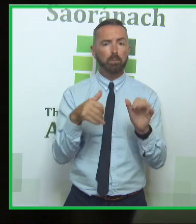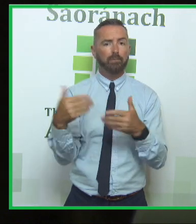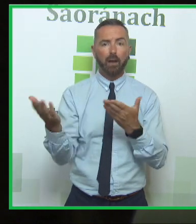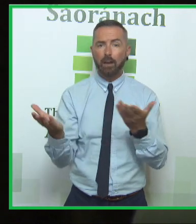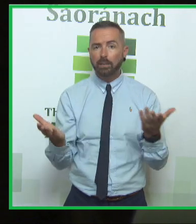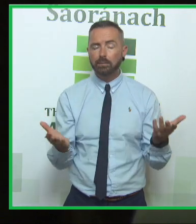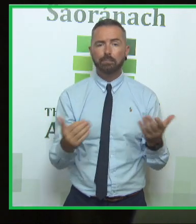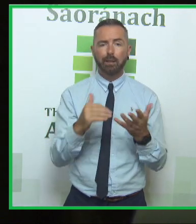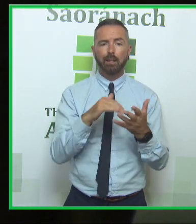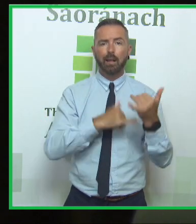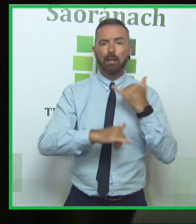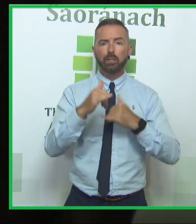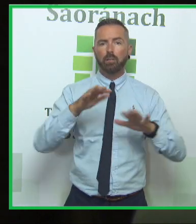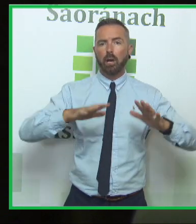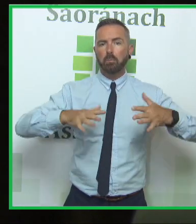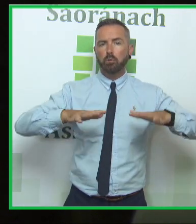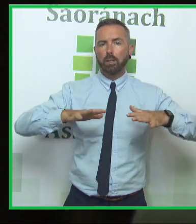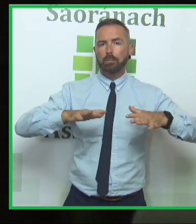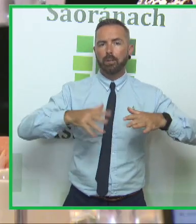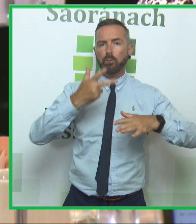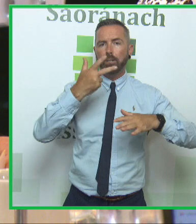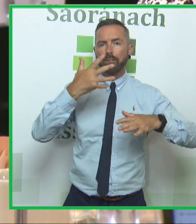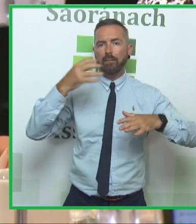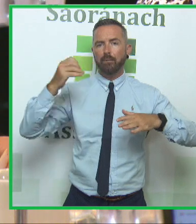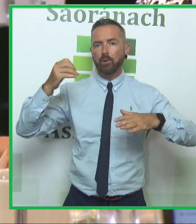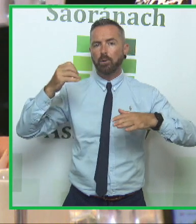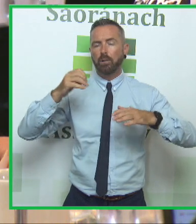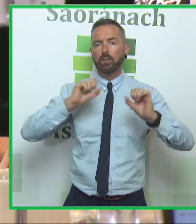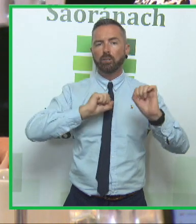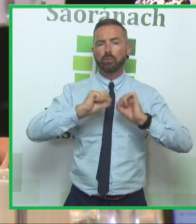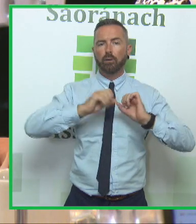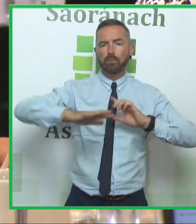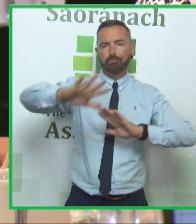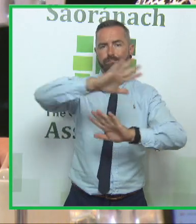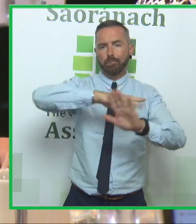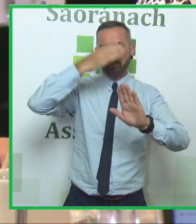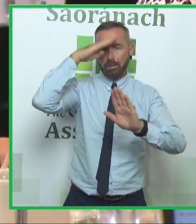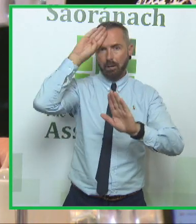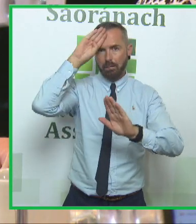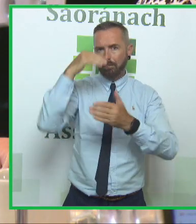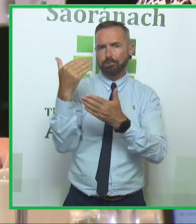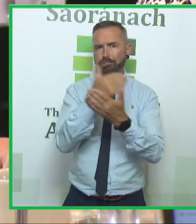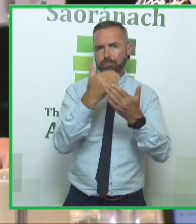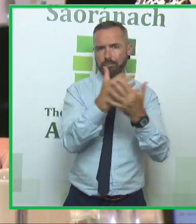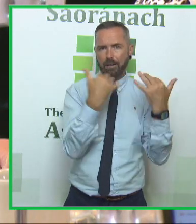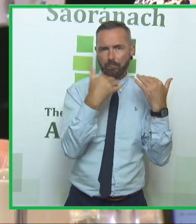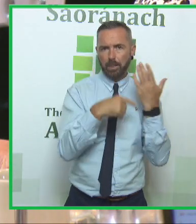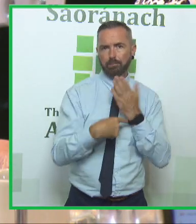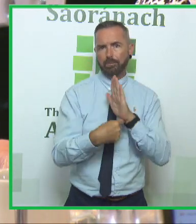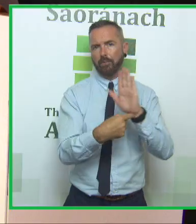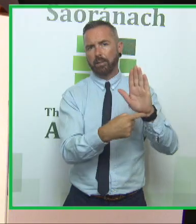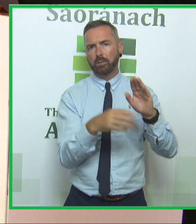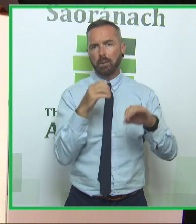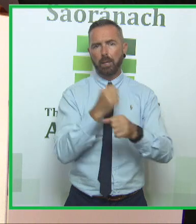So last year, approximately 350 services from right across the country provided us with data